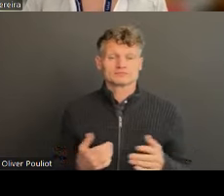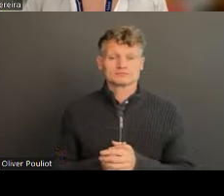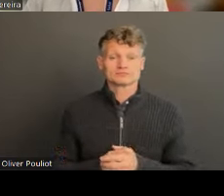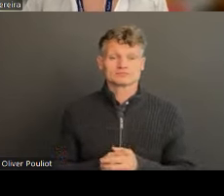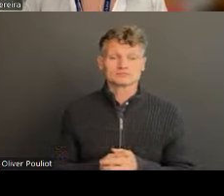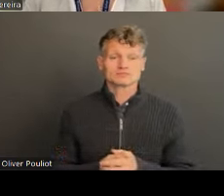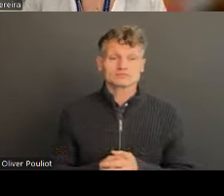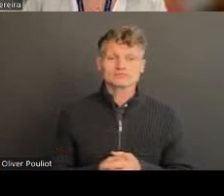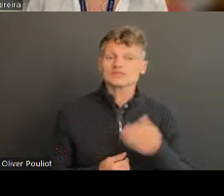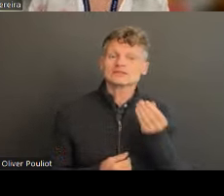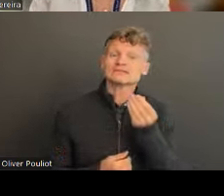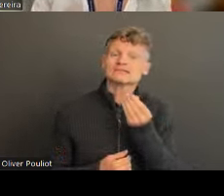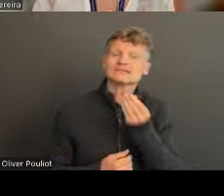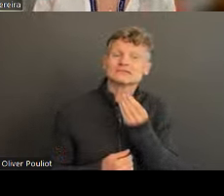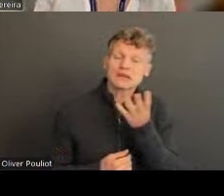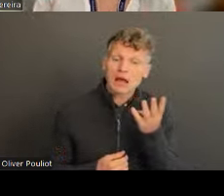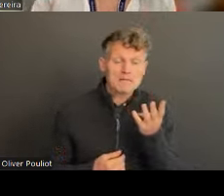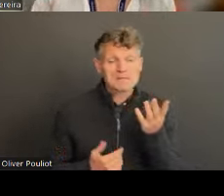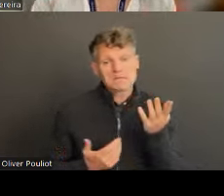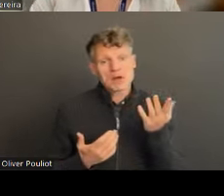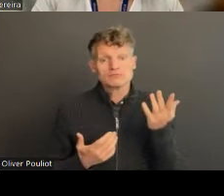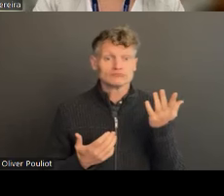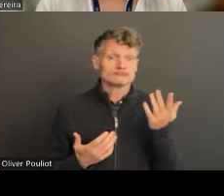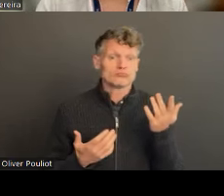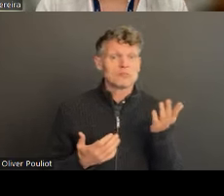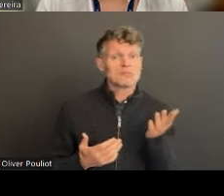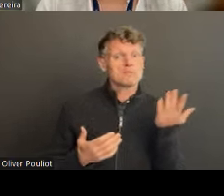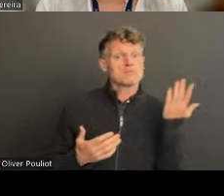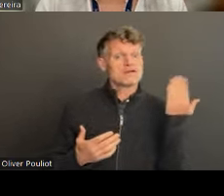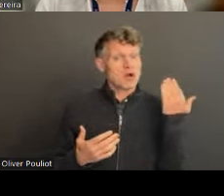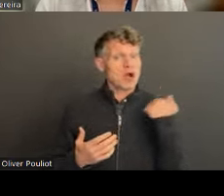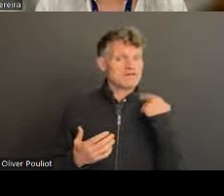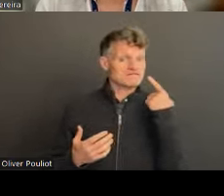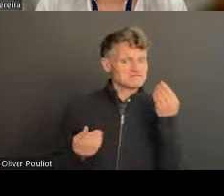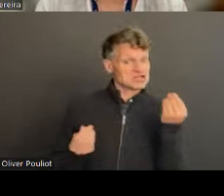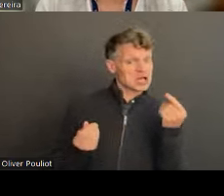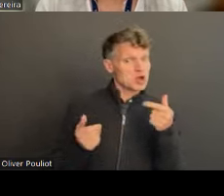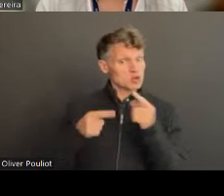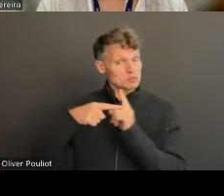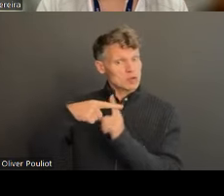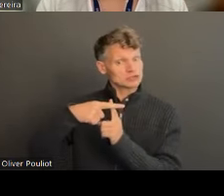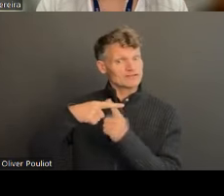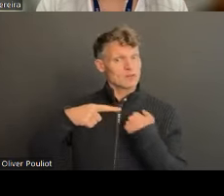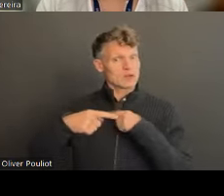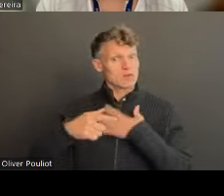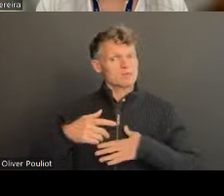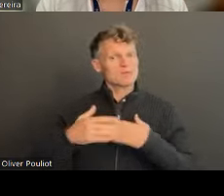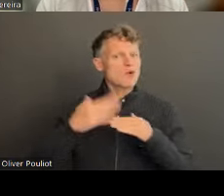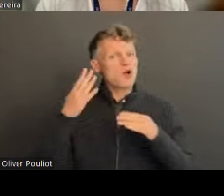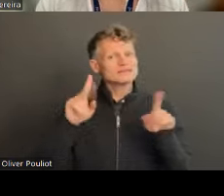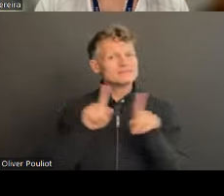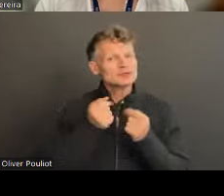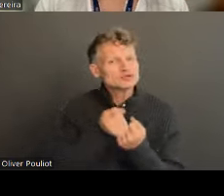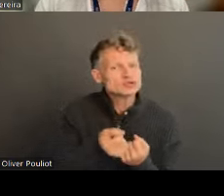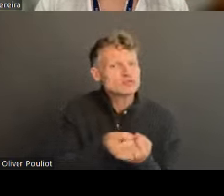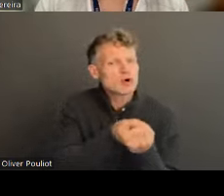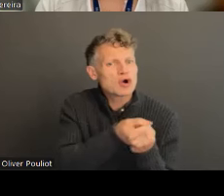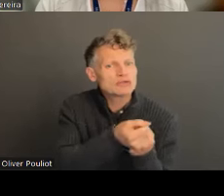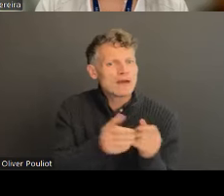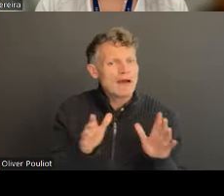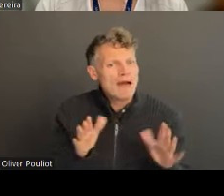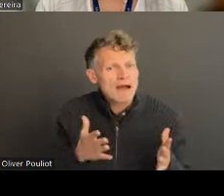and could present some promise in the future. We are trying to develop support programs, and we are trying to gear